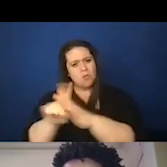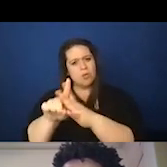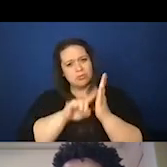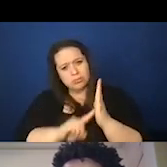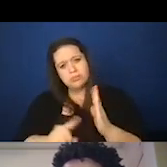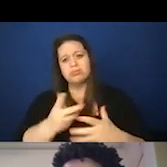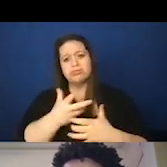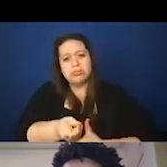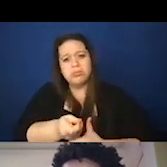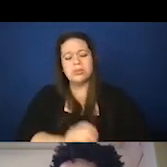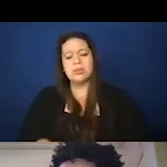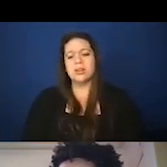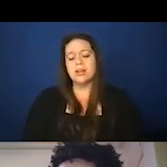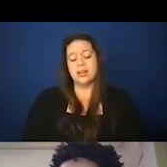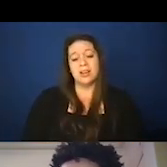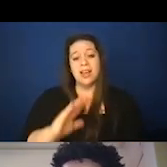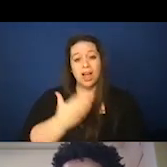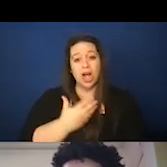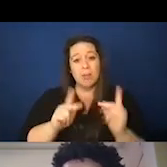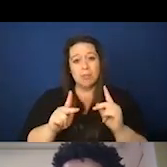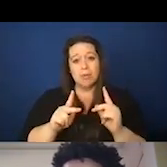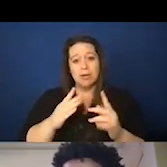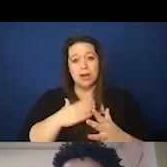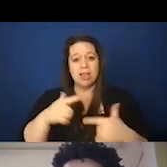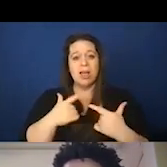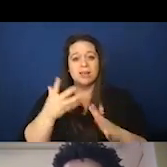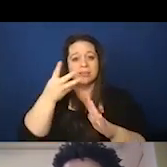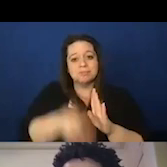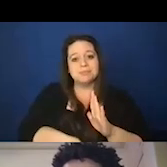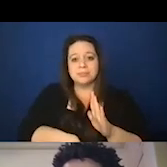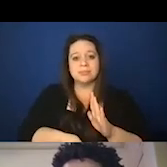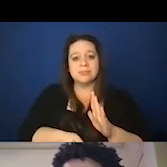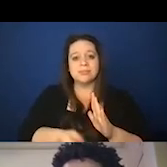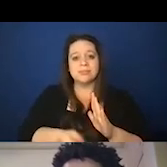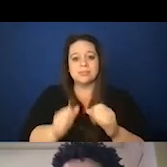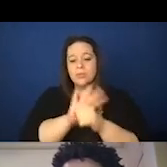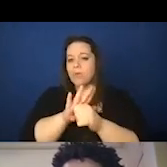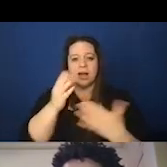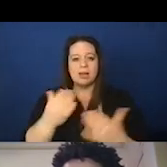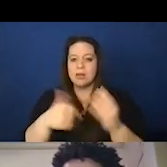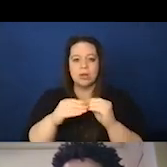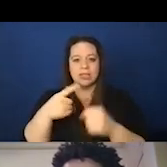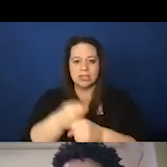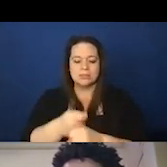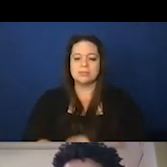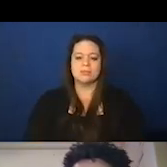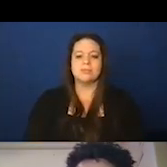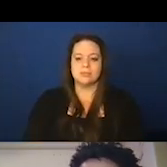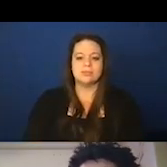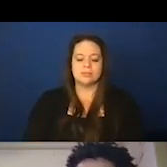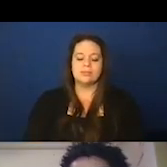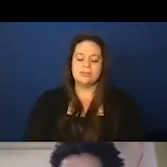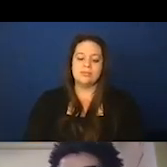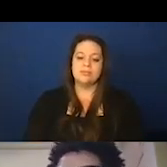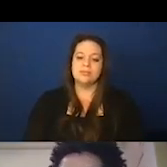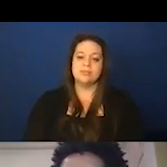had people in our lives touched by this that are no longer here this year. Yes. So I think you have to really look at the long-term reason why you